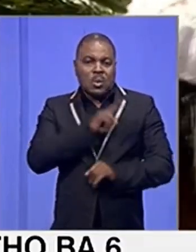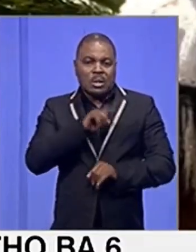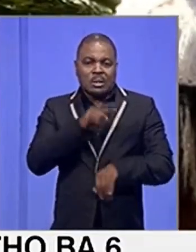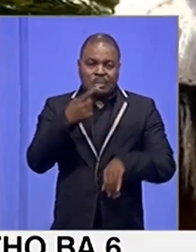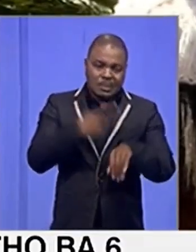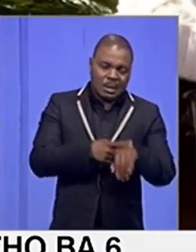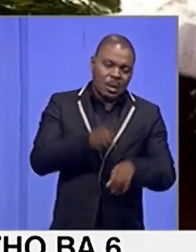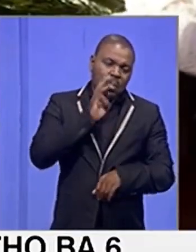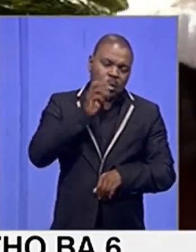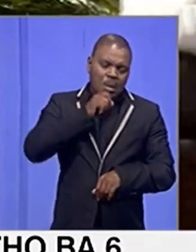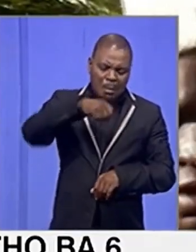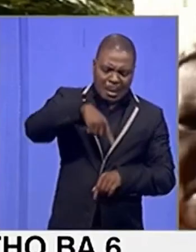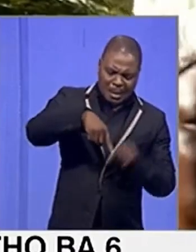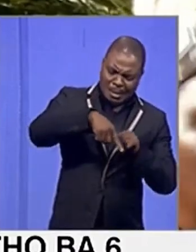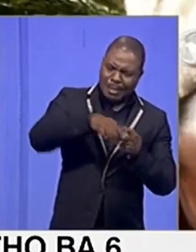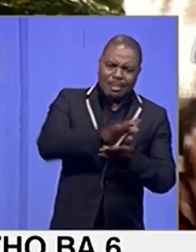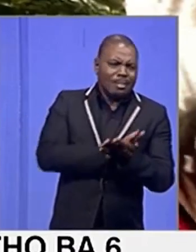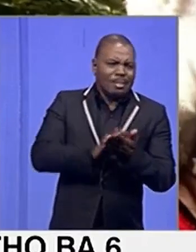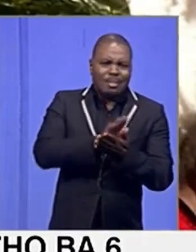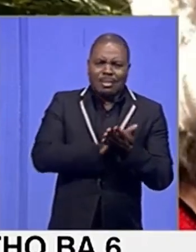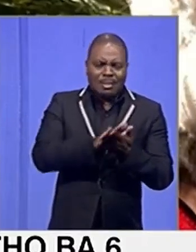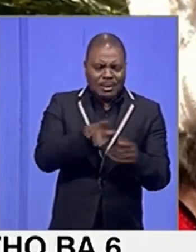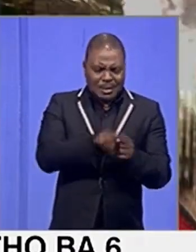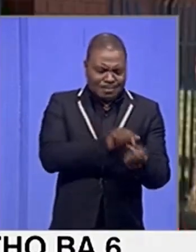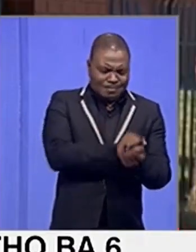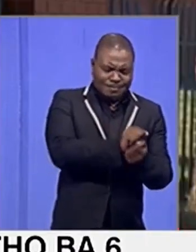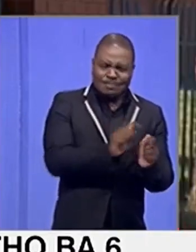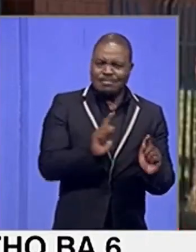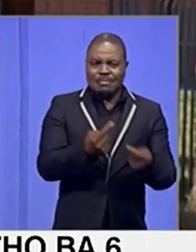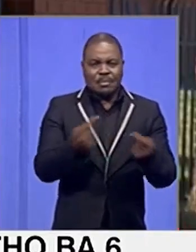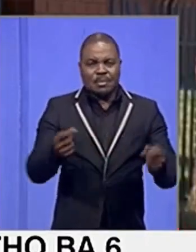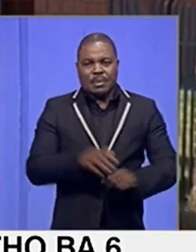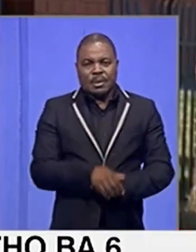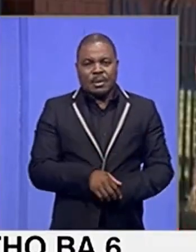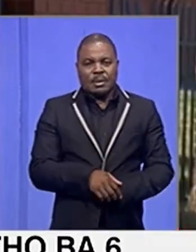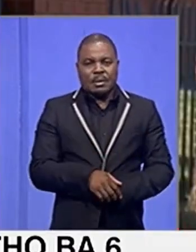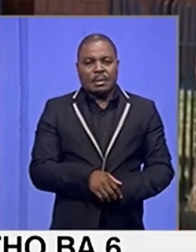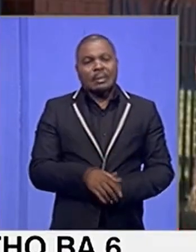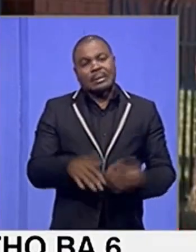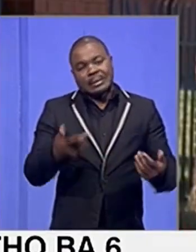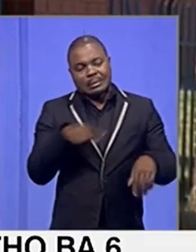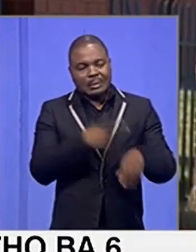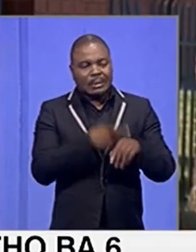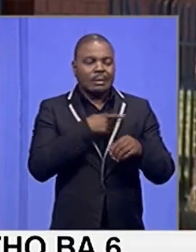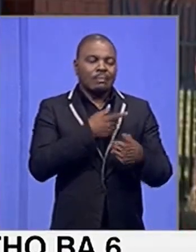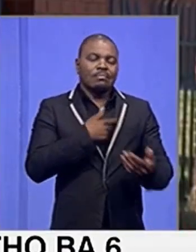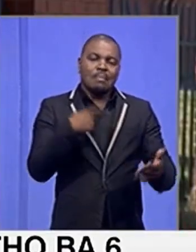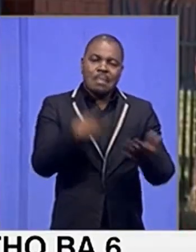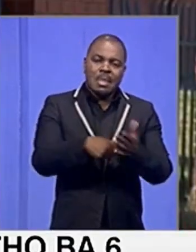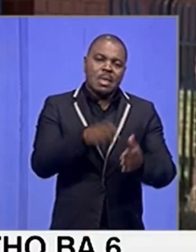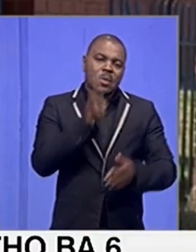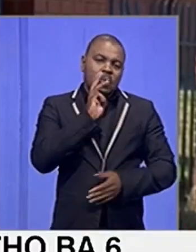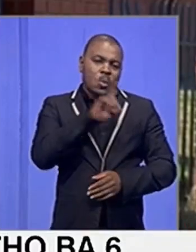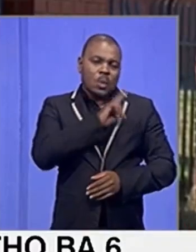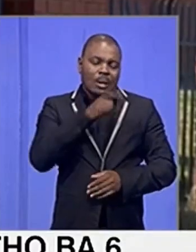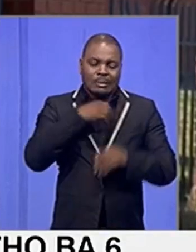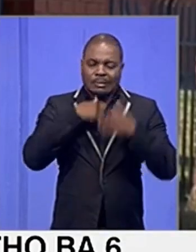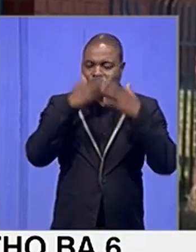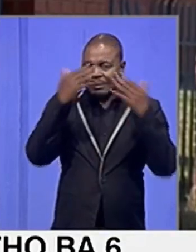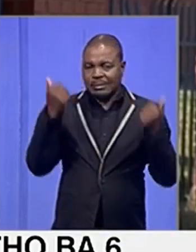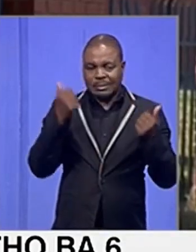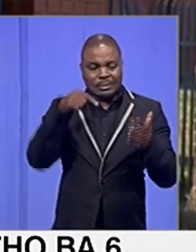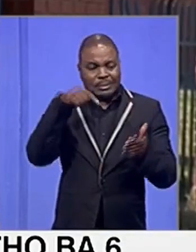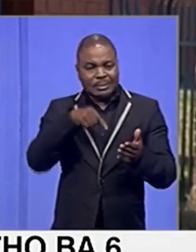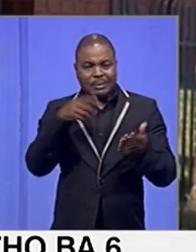a le feile a le disila o ke keng wa kgona le go ka tlhatswa bašhine ka ona. Ntate wa manelo a ba loga ka metsi gobane na re sa tsebe gore metsi ana a